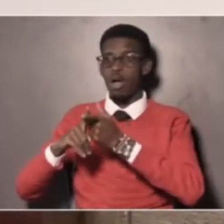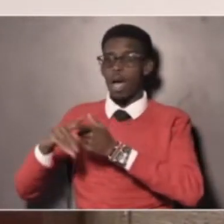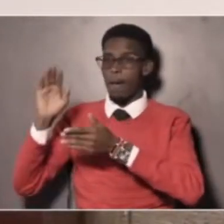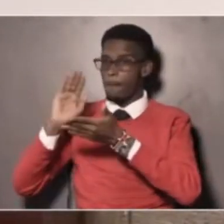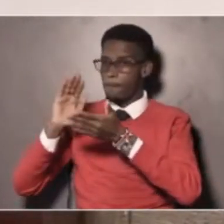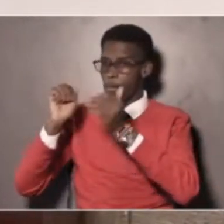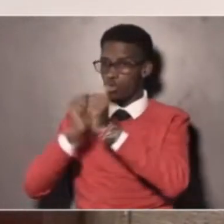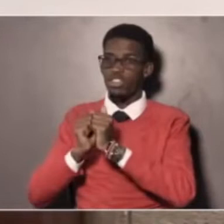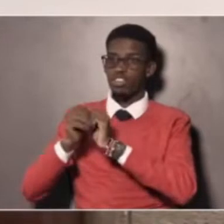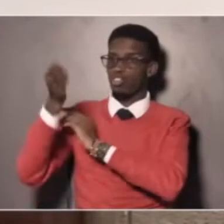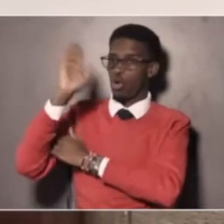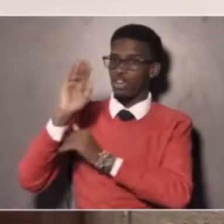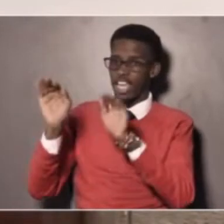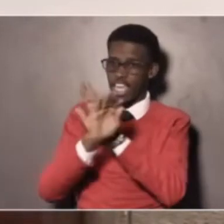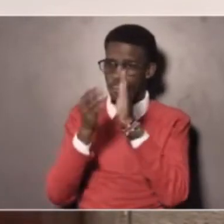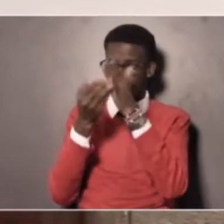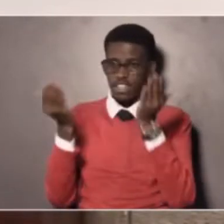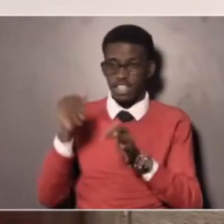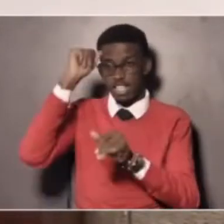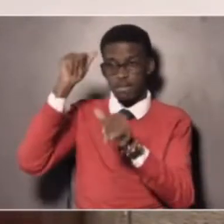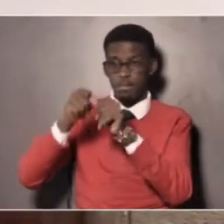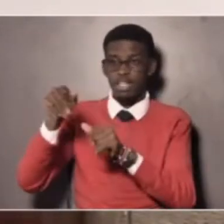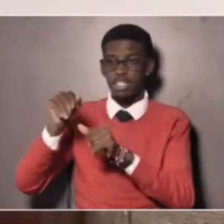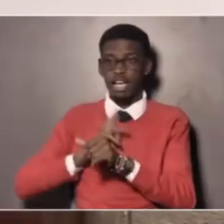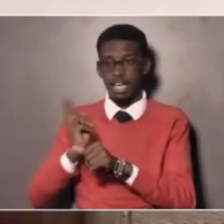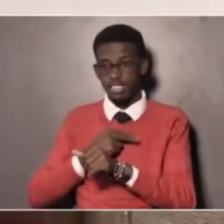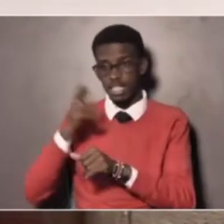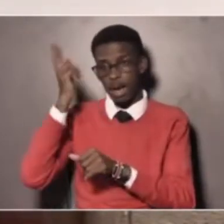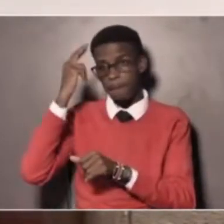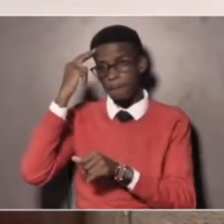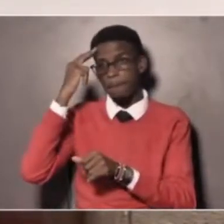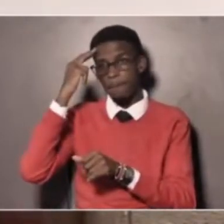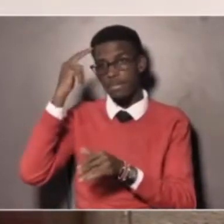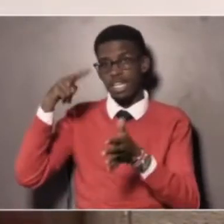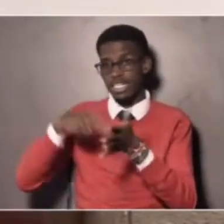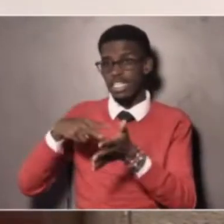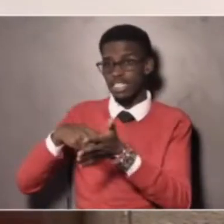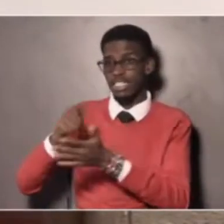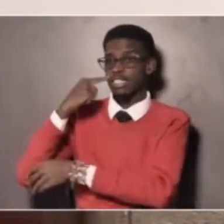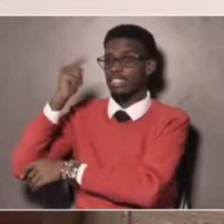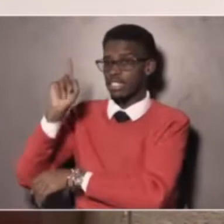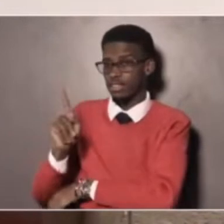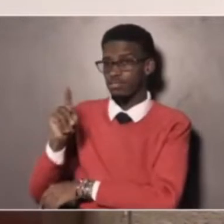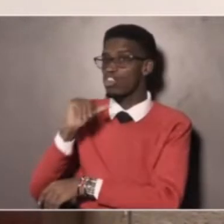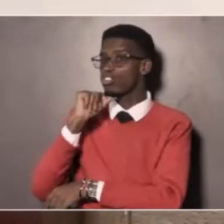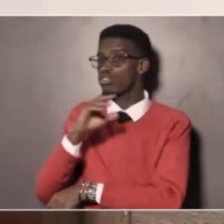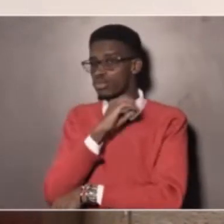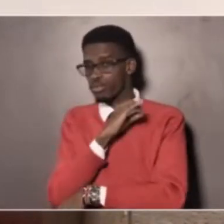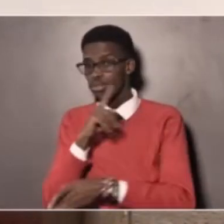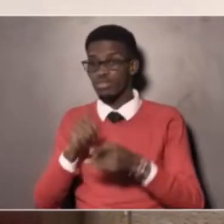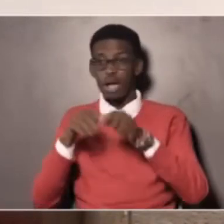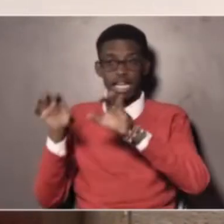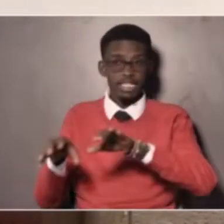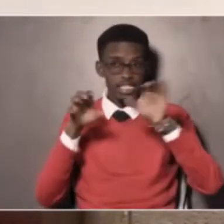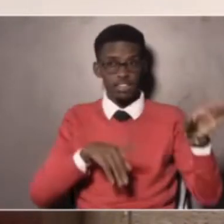because God is faithful. And reminding of the memory verse again, stand steady and don't be afraid of suffering for